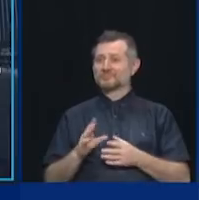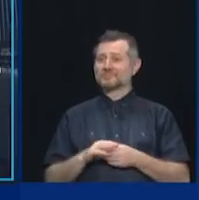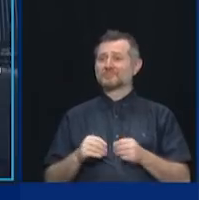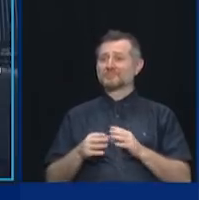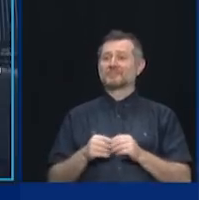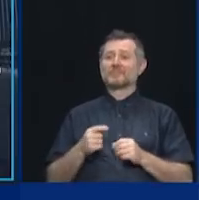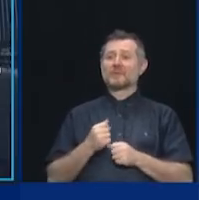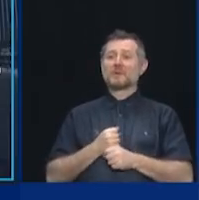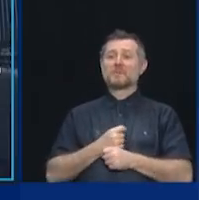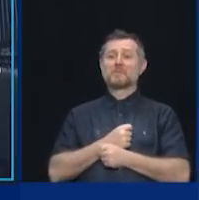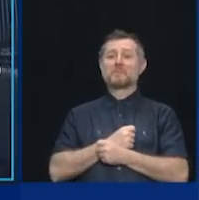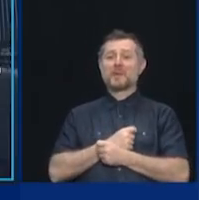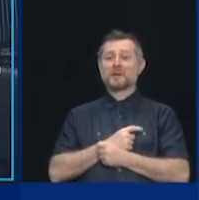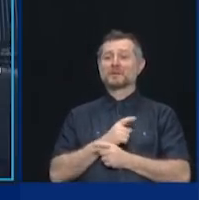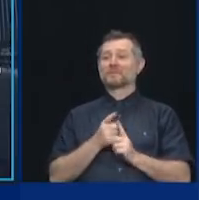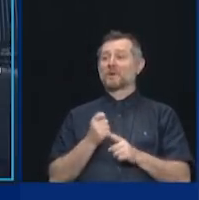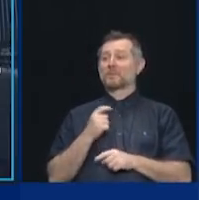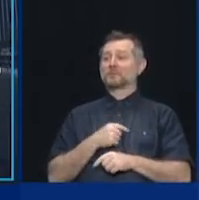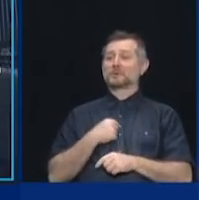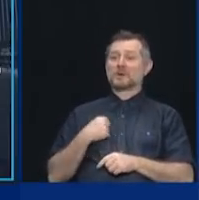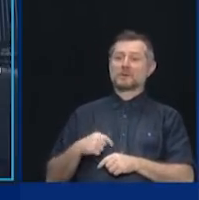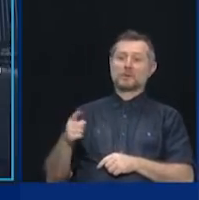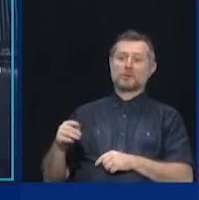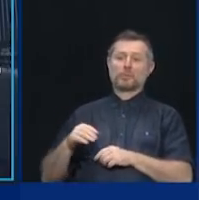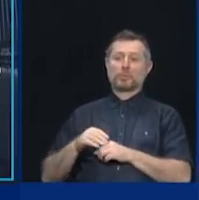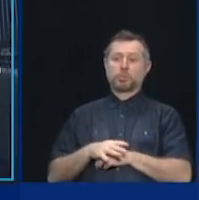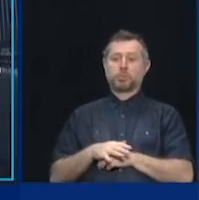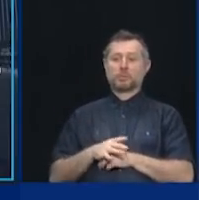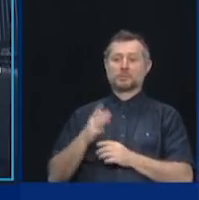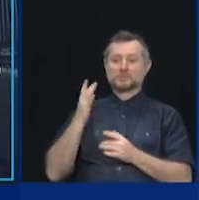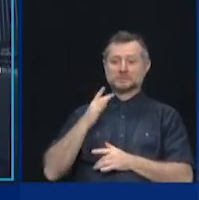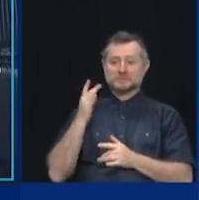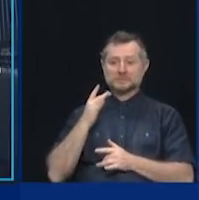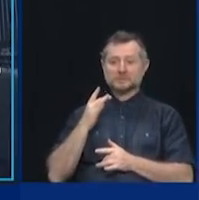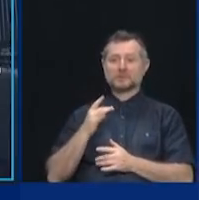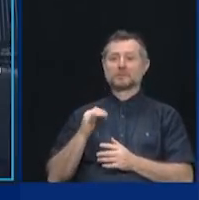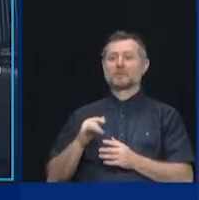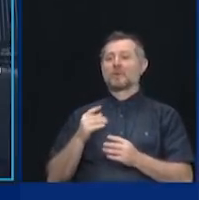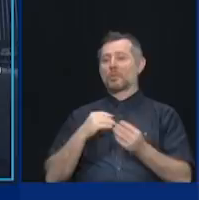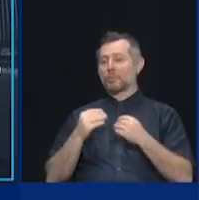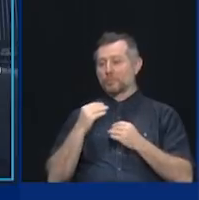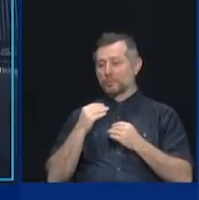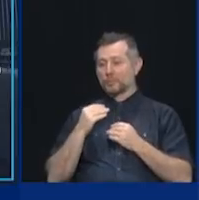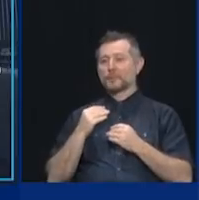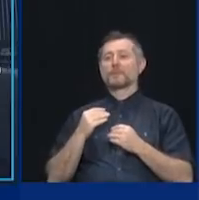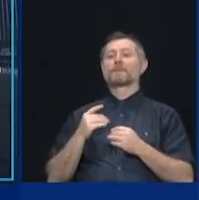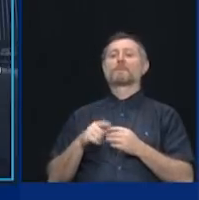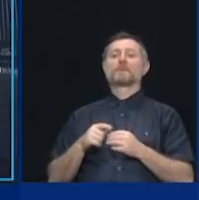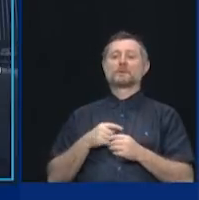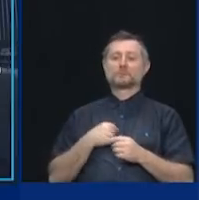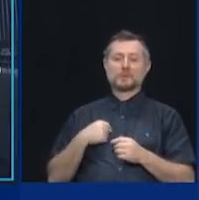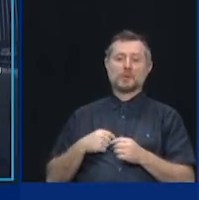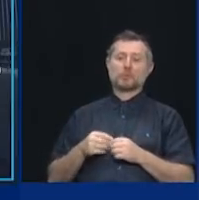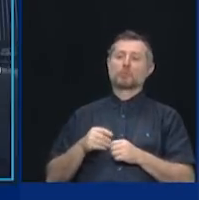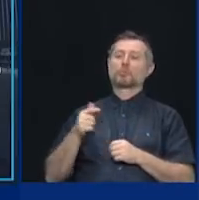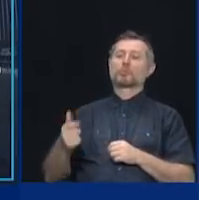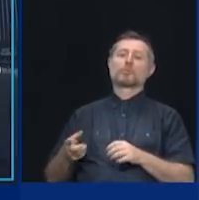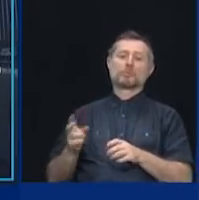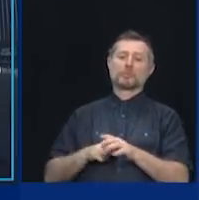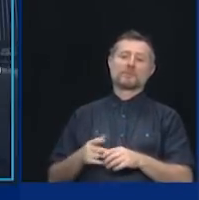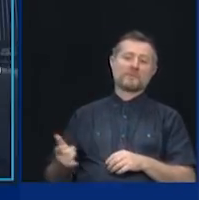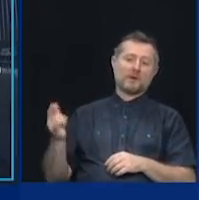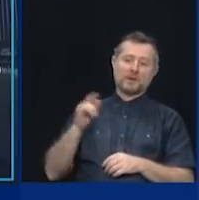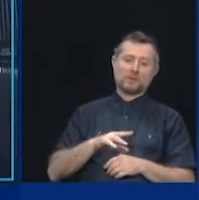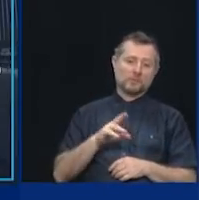China transfers a virus, it gets eaten, one person gets it in China, they get on the plane, they come to the United